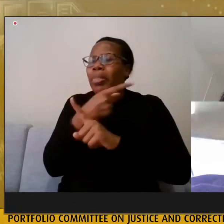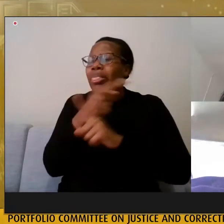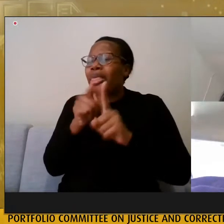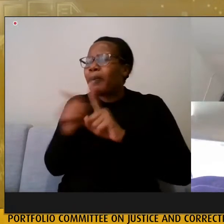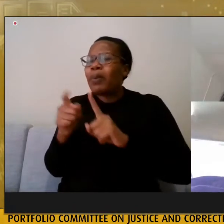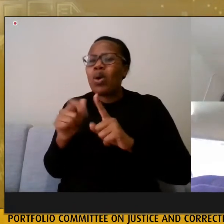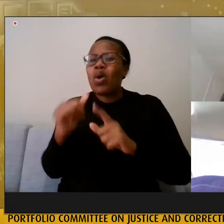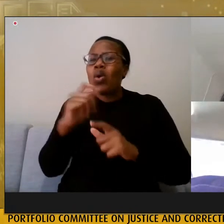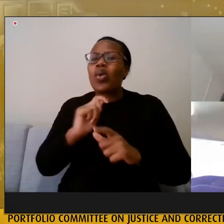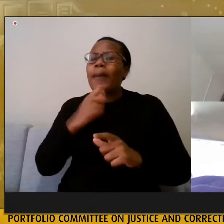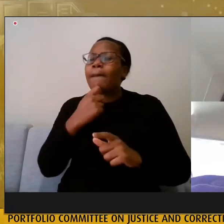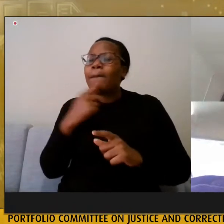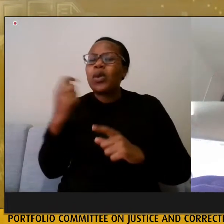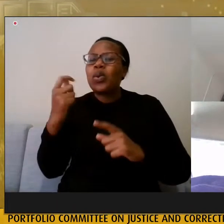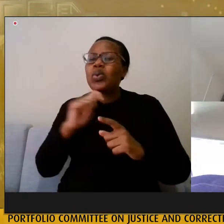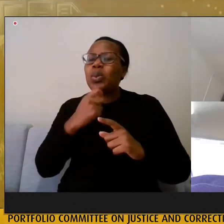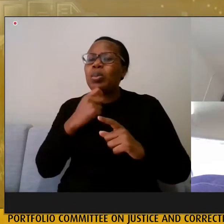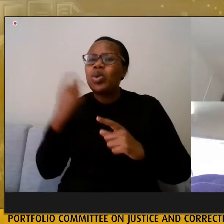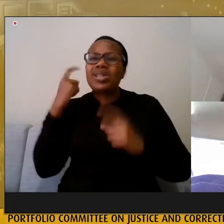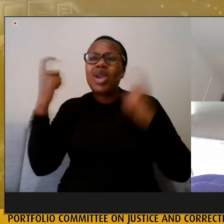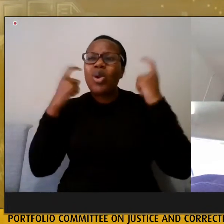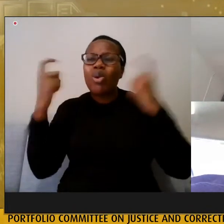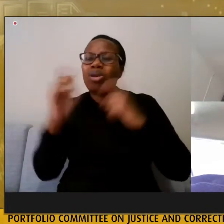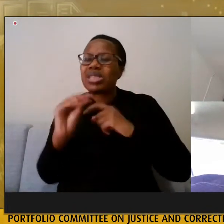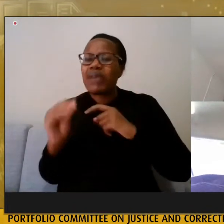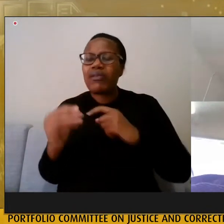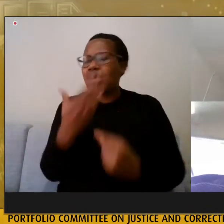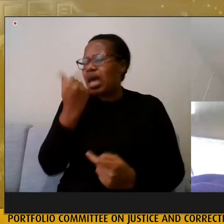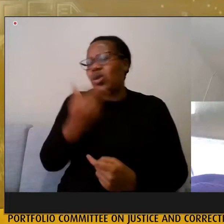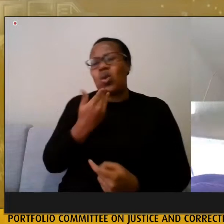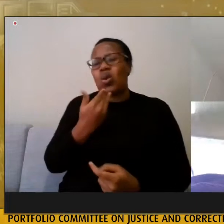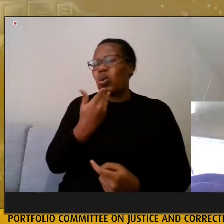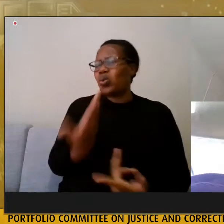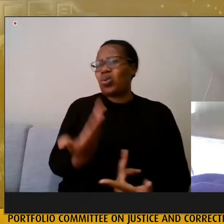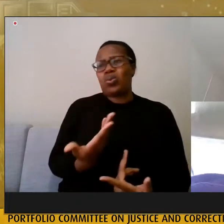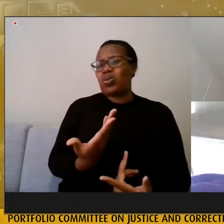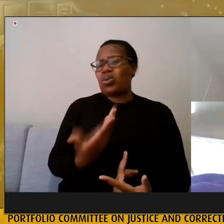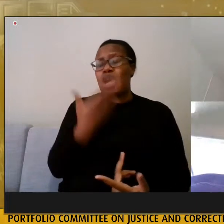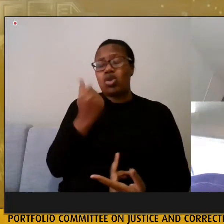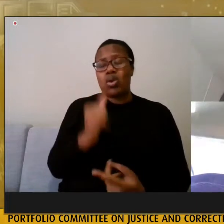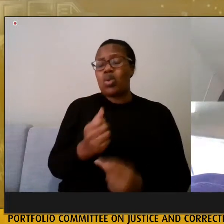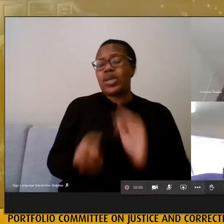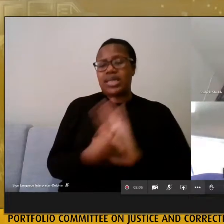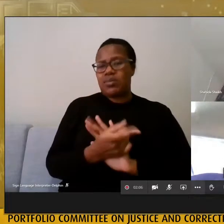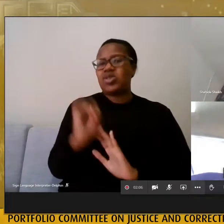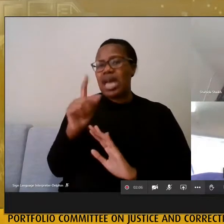them? And I'm not sure what is going on.